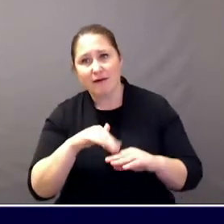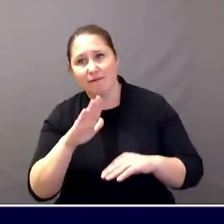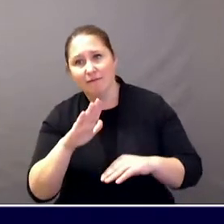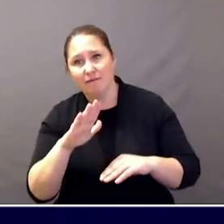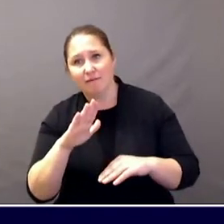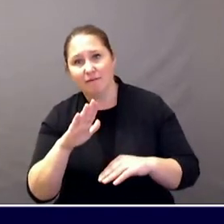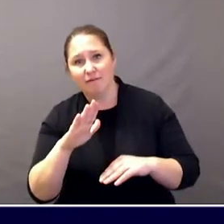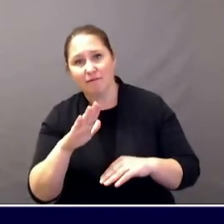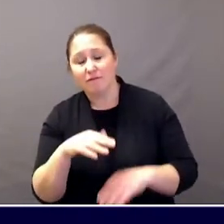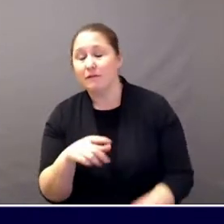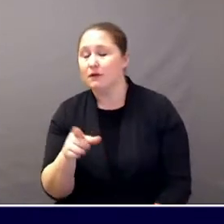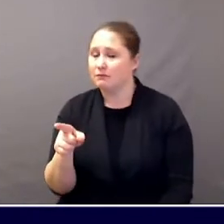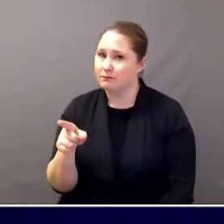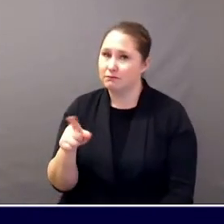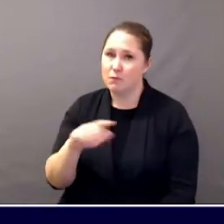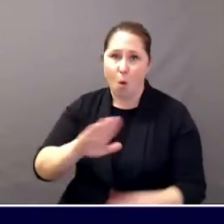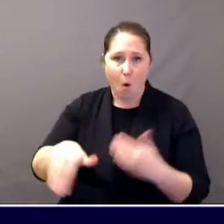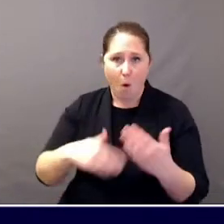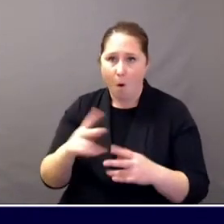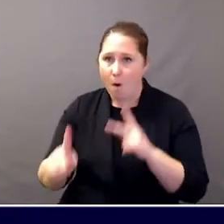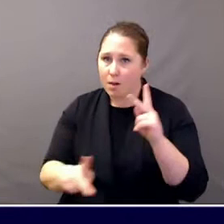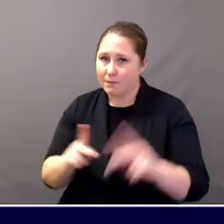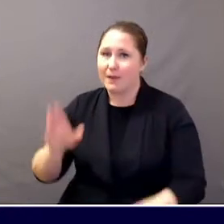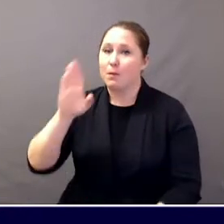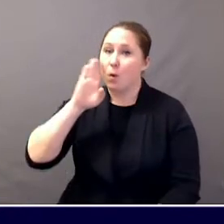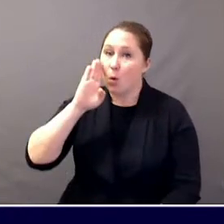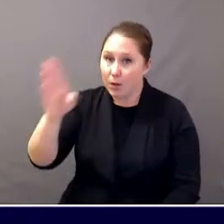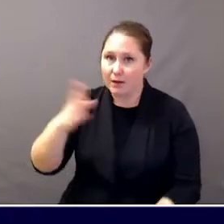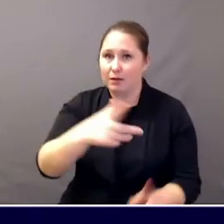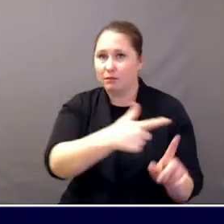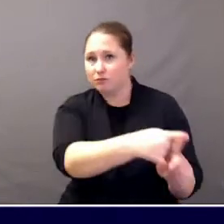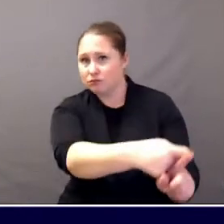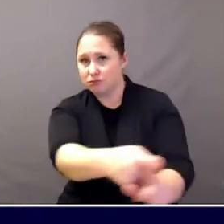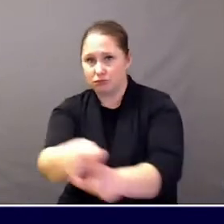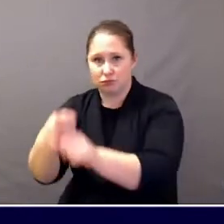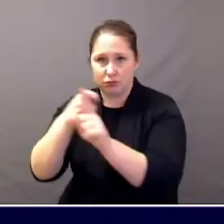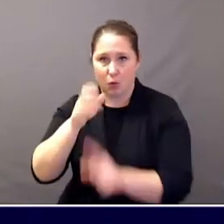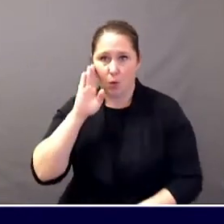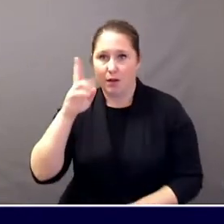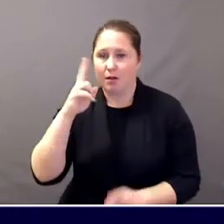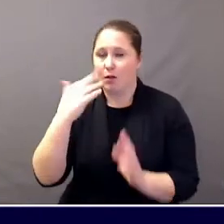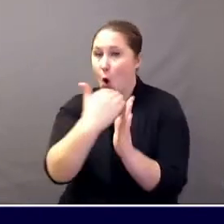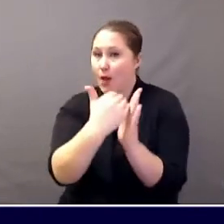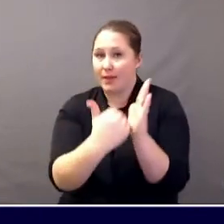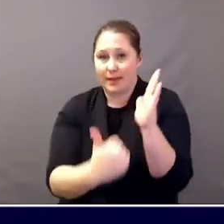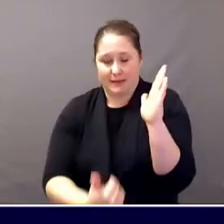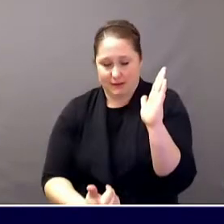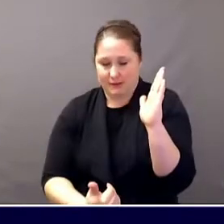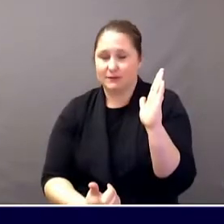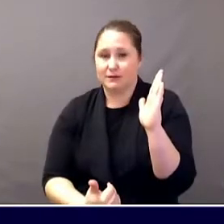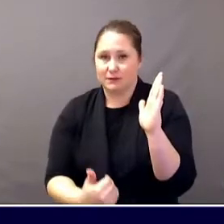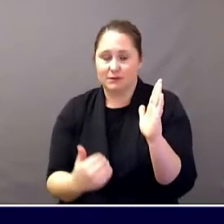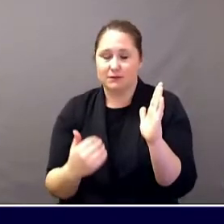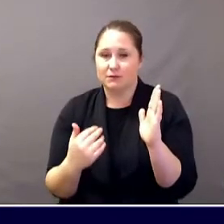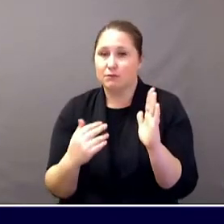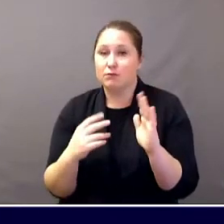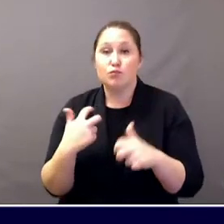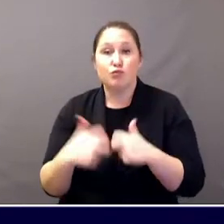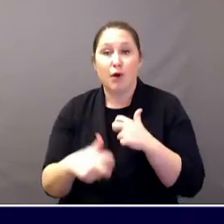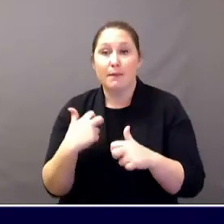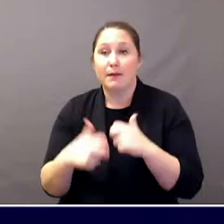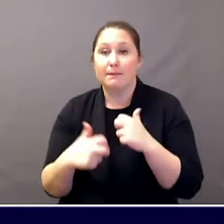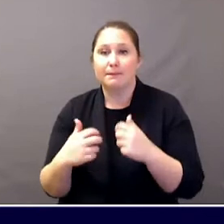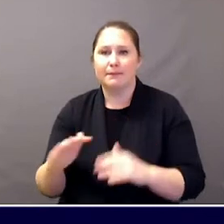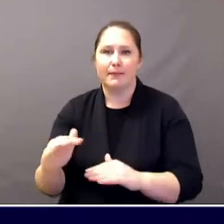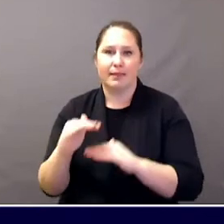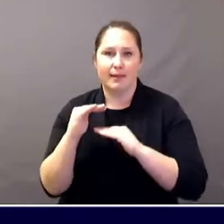You're on the list. Everybody's on the list. That's clear. We are constrained by limited supply at this time. And